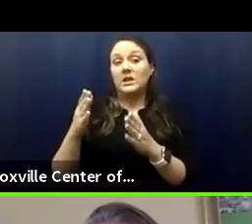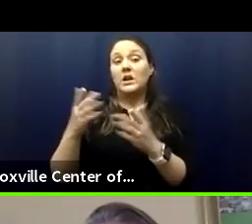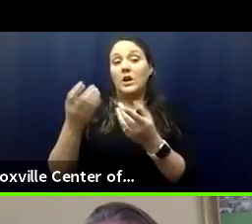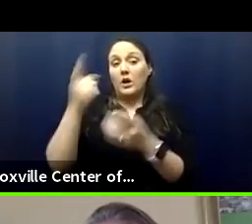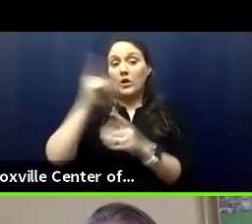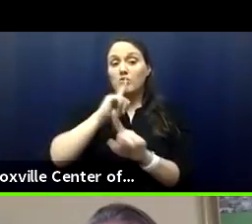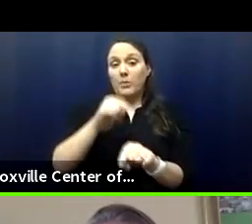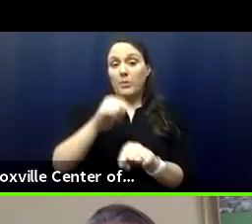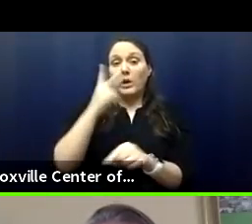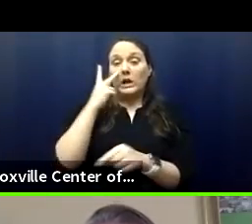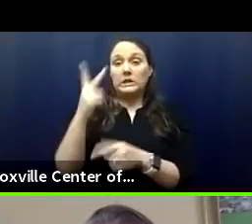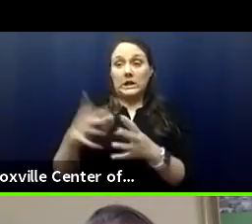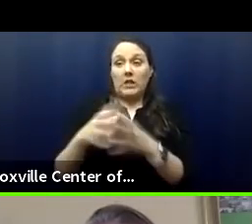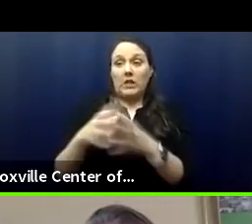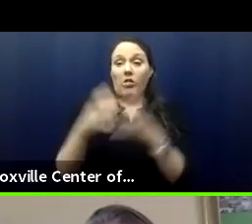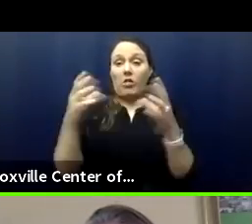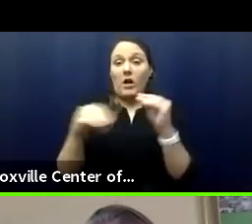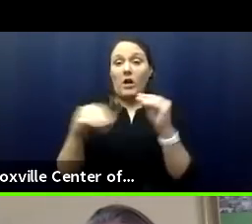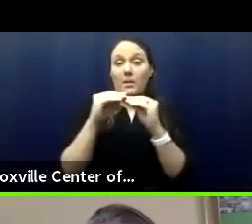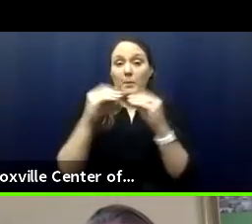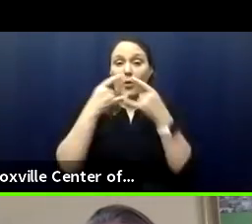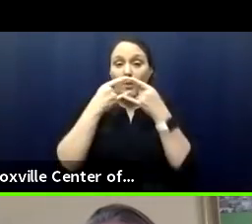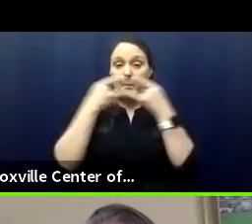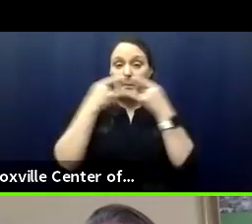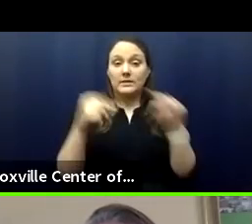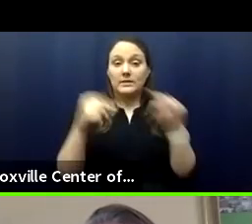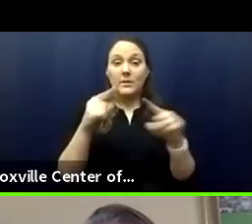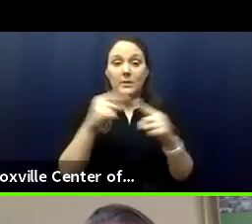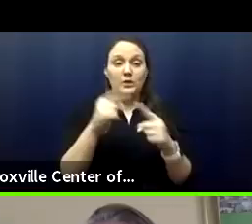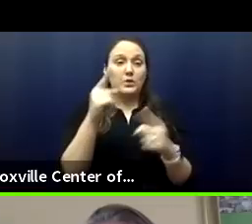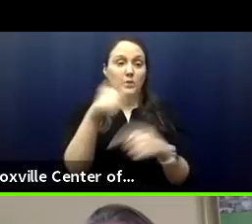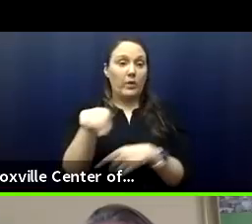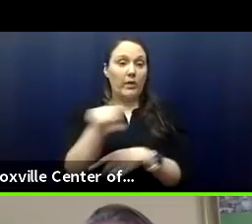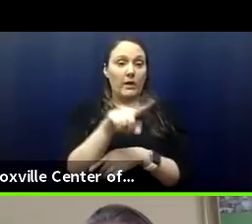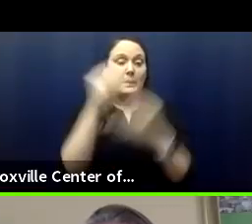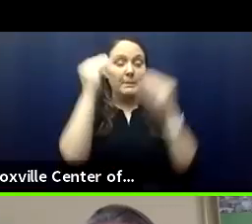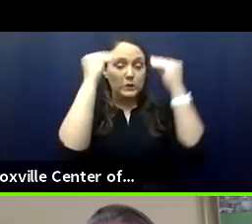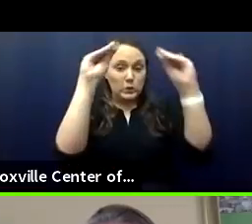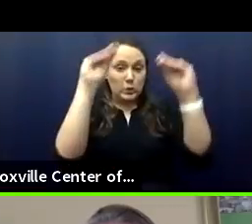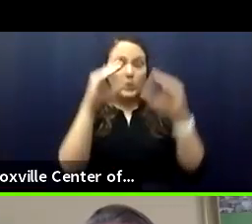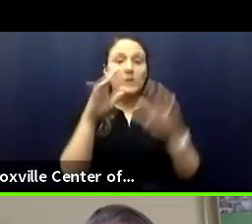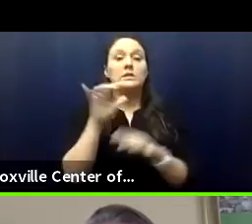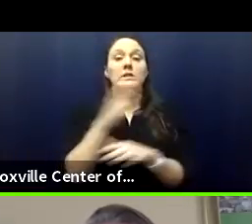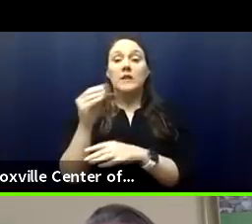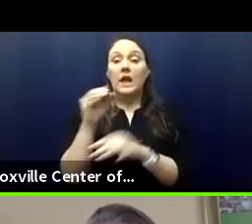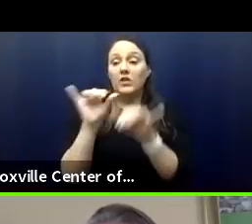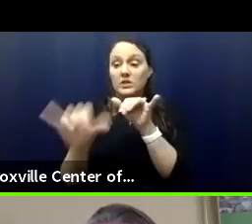come in to the pharmacies, and they're keeping them on, and they're social